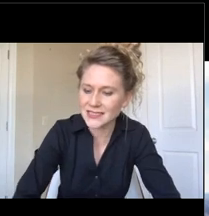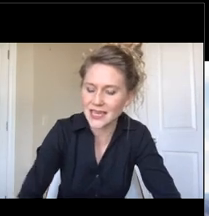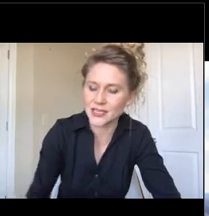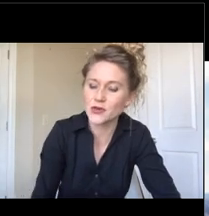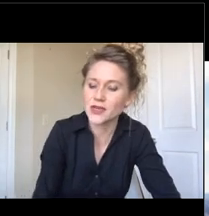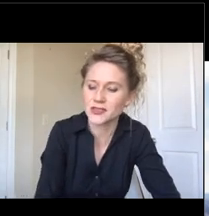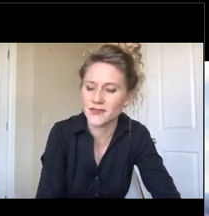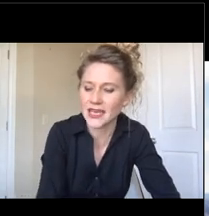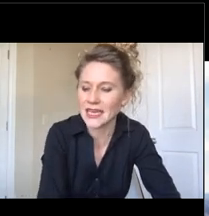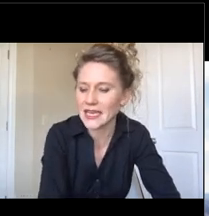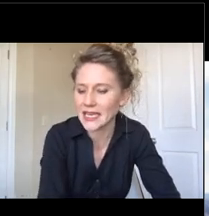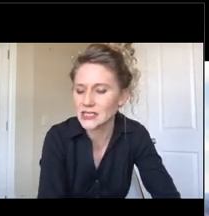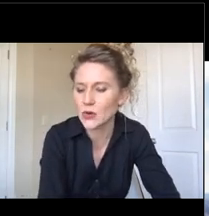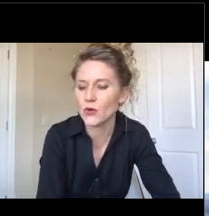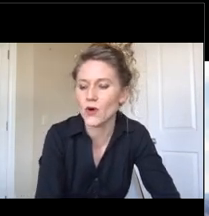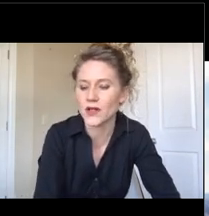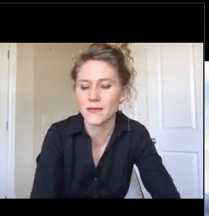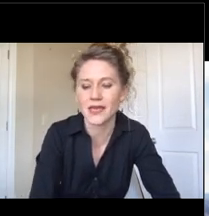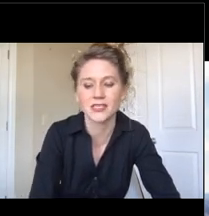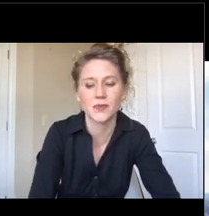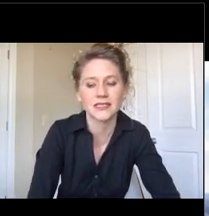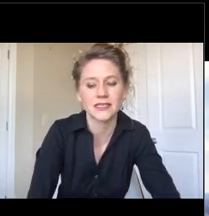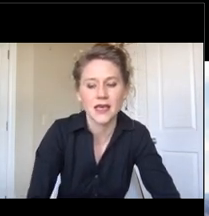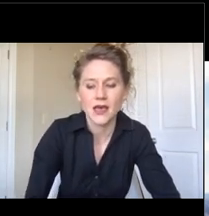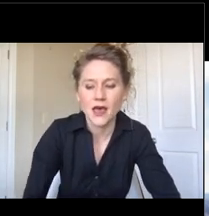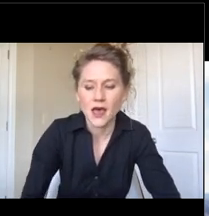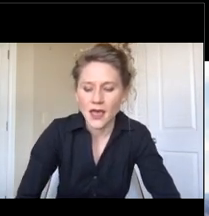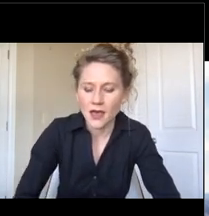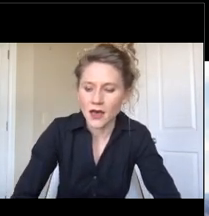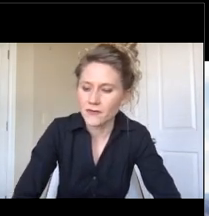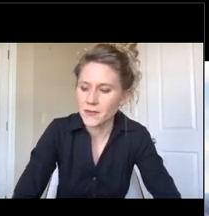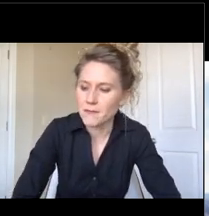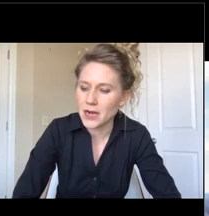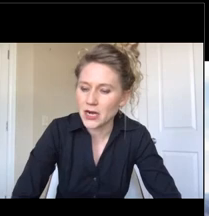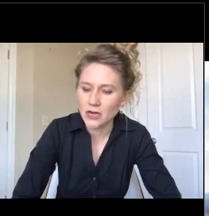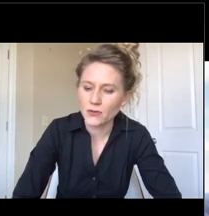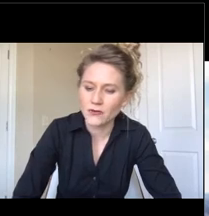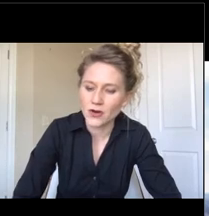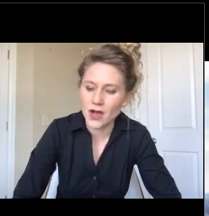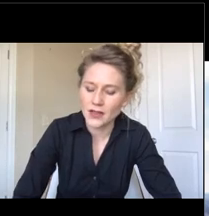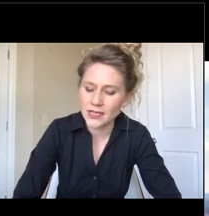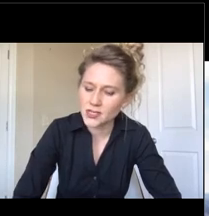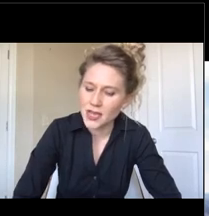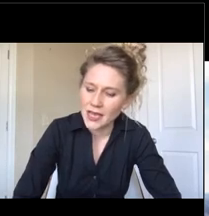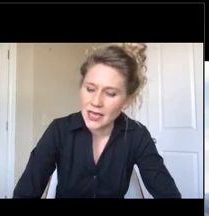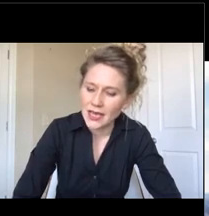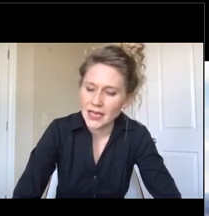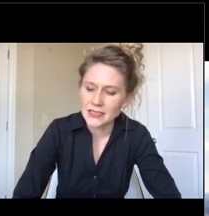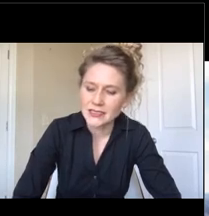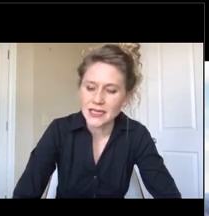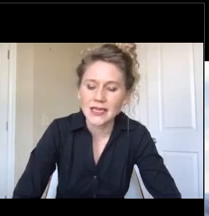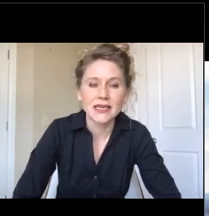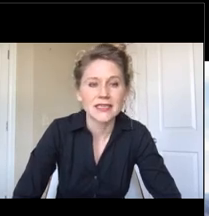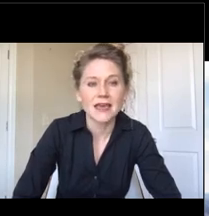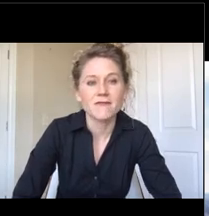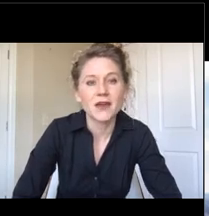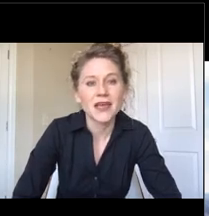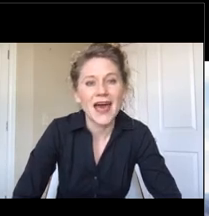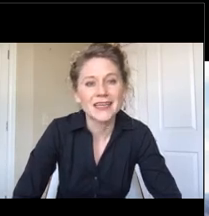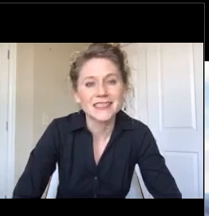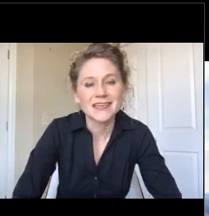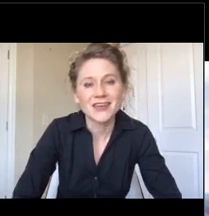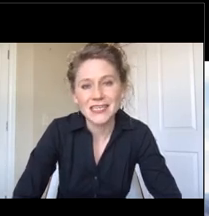He has a 2-year certificate in total quality management from the American River College. And he is